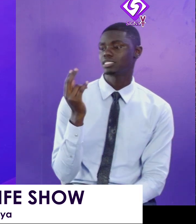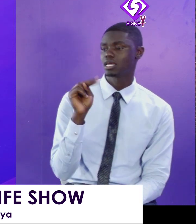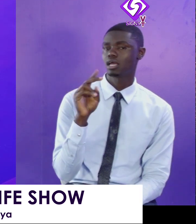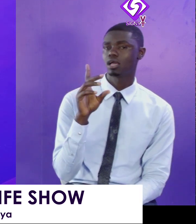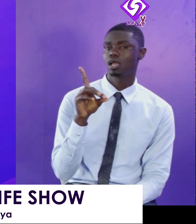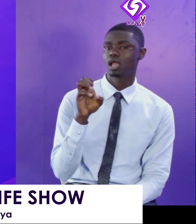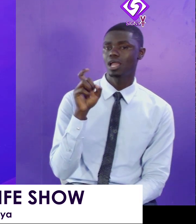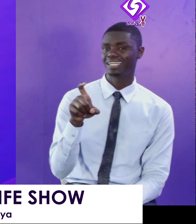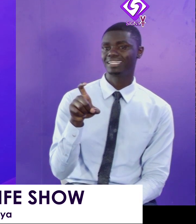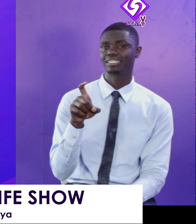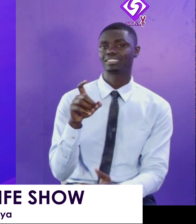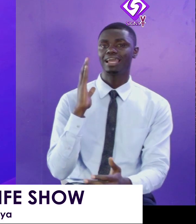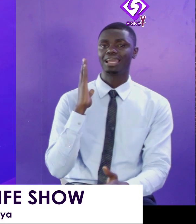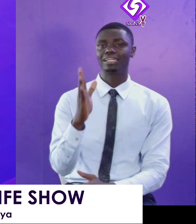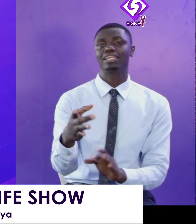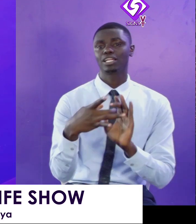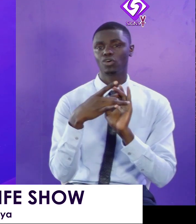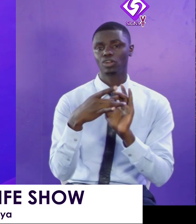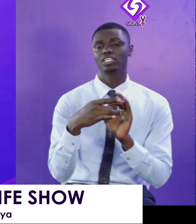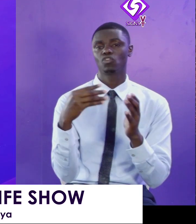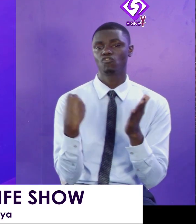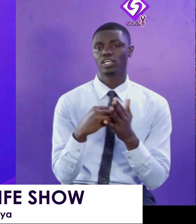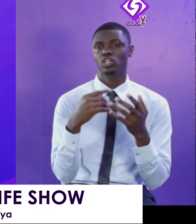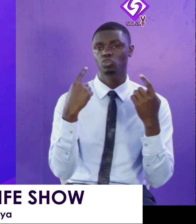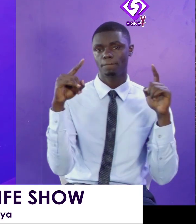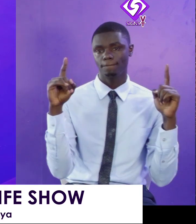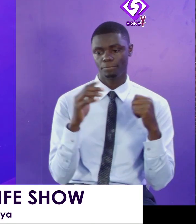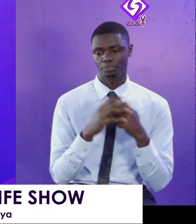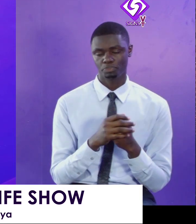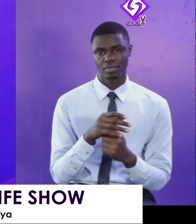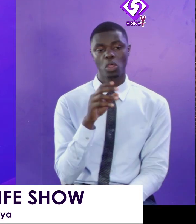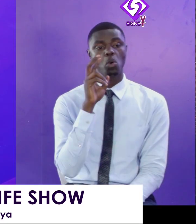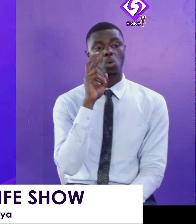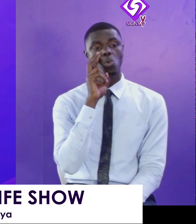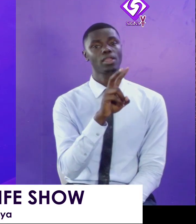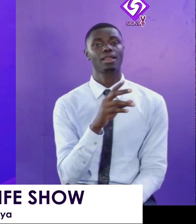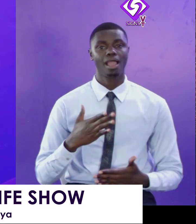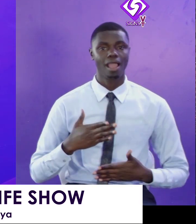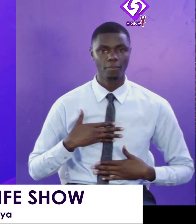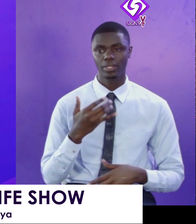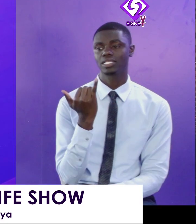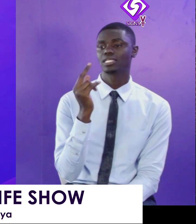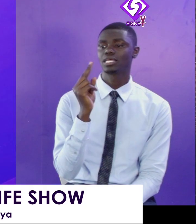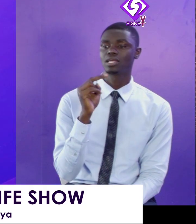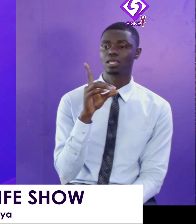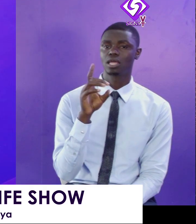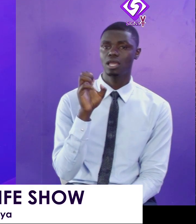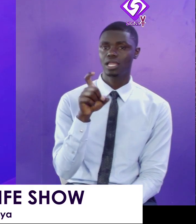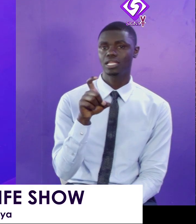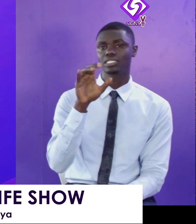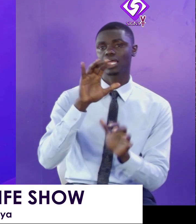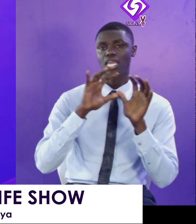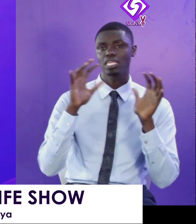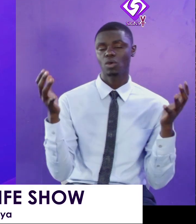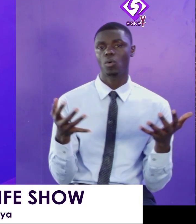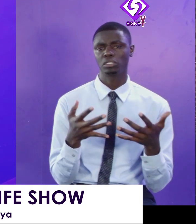directly connected to financial prosperity. When you look at the happiness index of the world, top